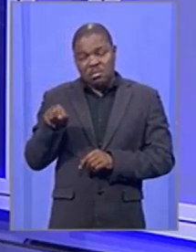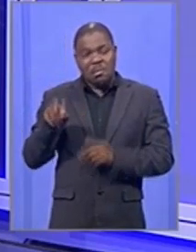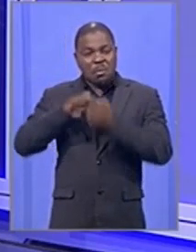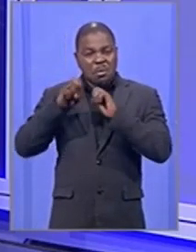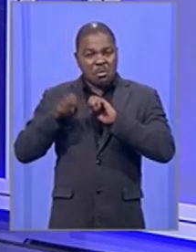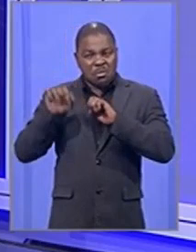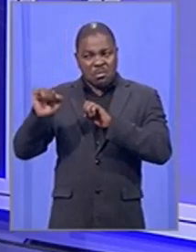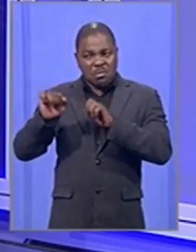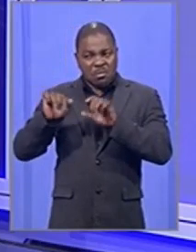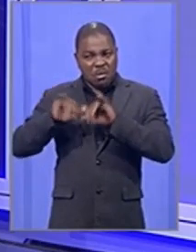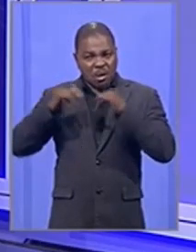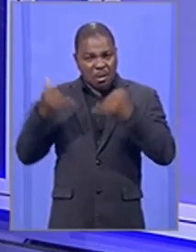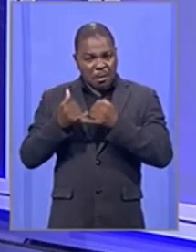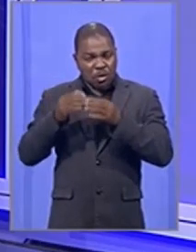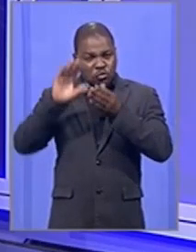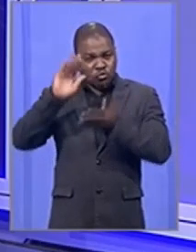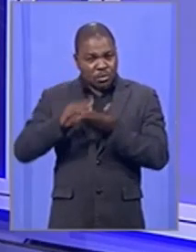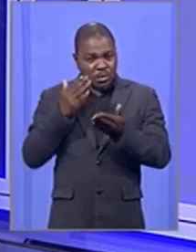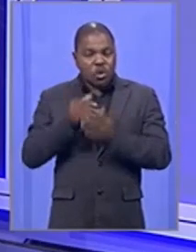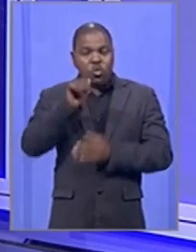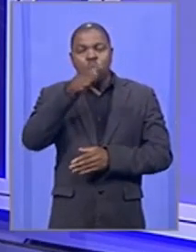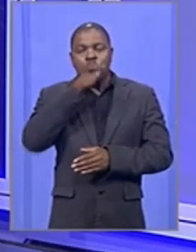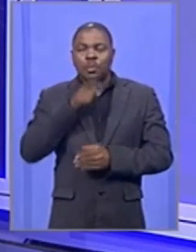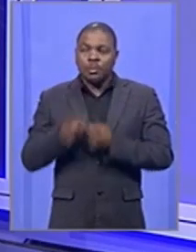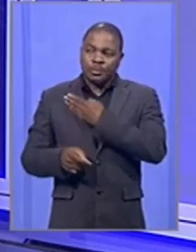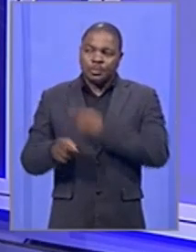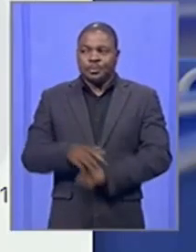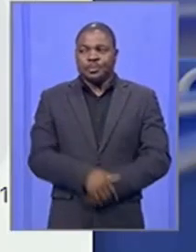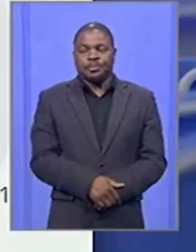a ya ka theko mme maikutlo a lona ke a latelang.